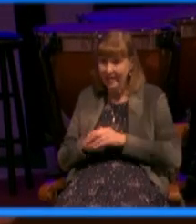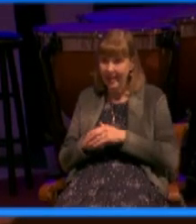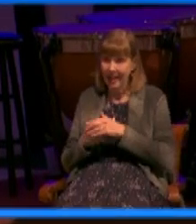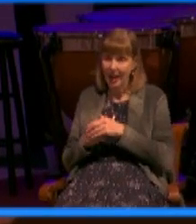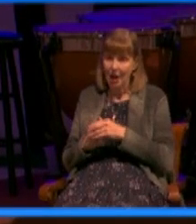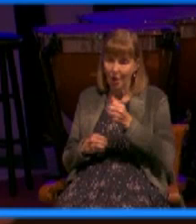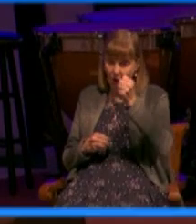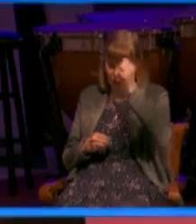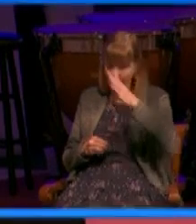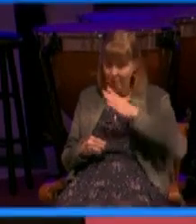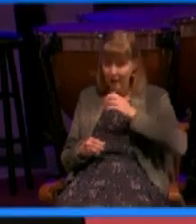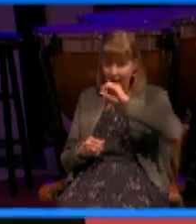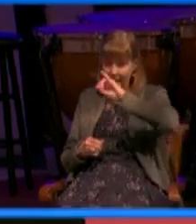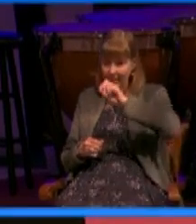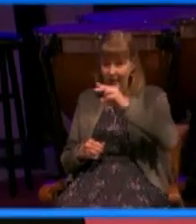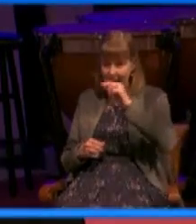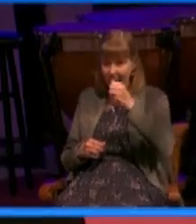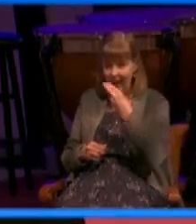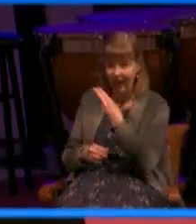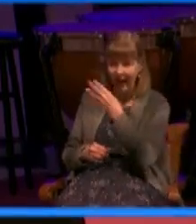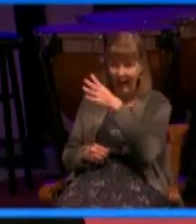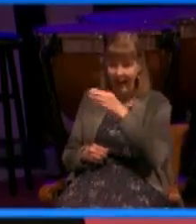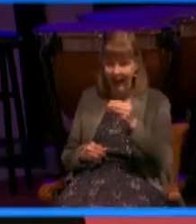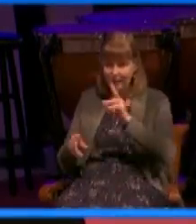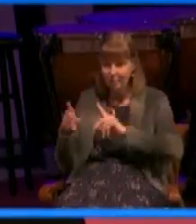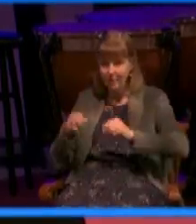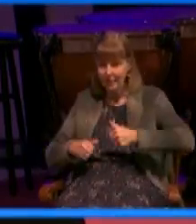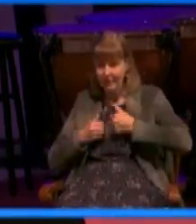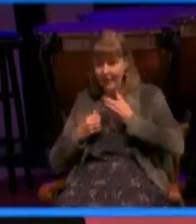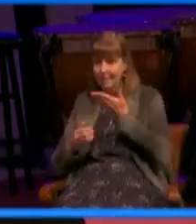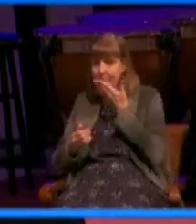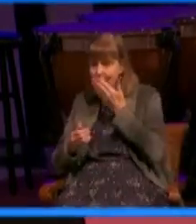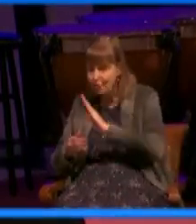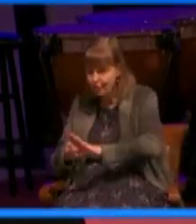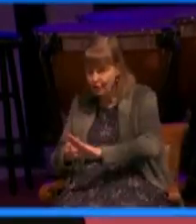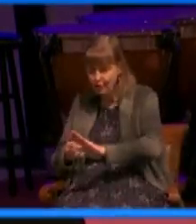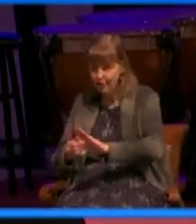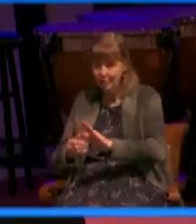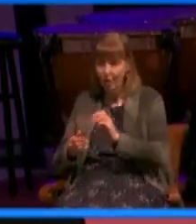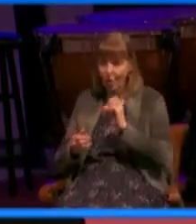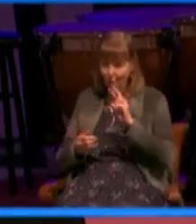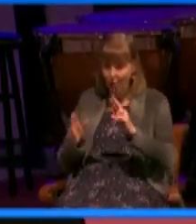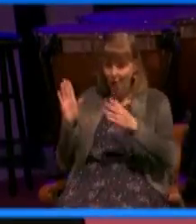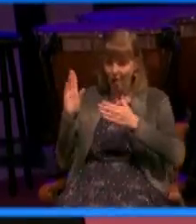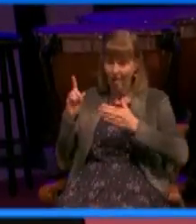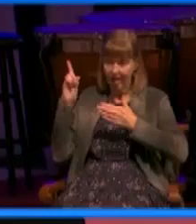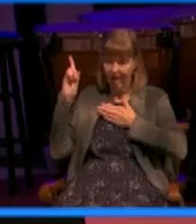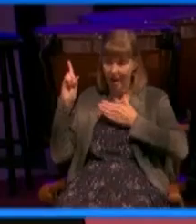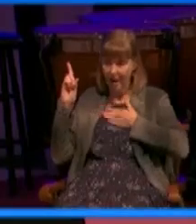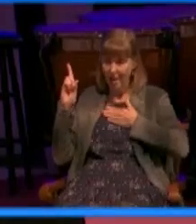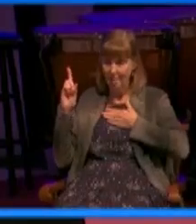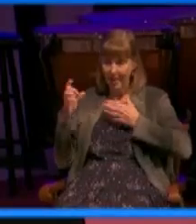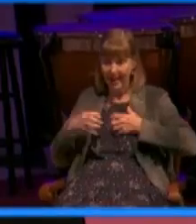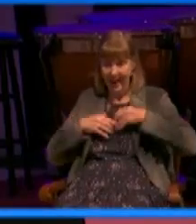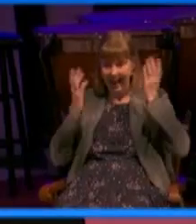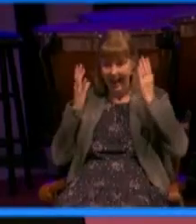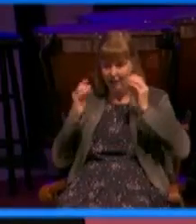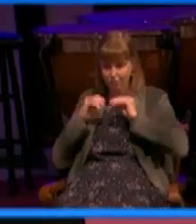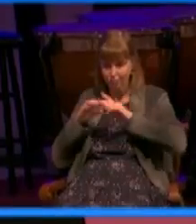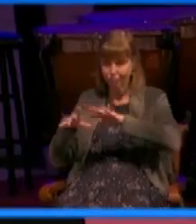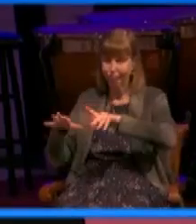to become the symbol of one who obeys the Lord and one who does not. Oftentimes in the New Testament, we hear the idea that those